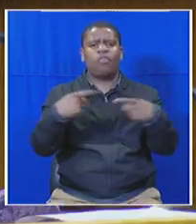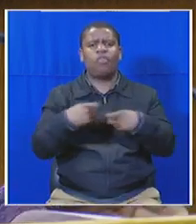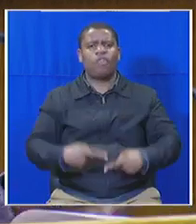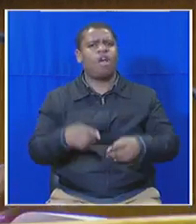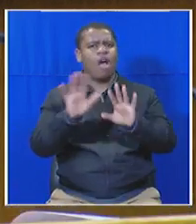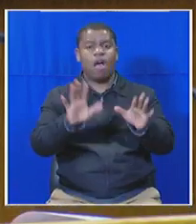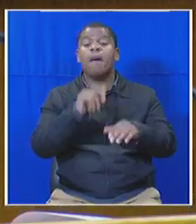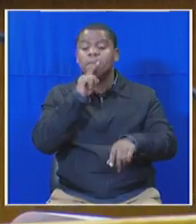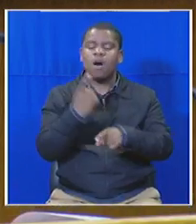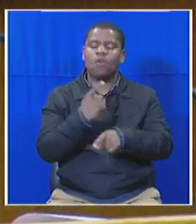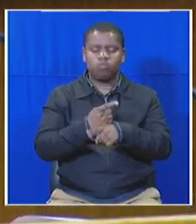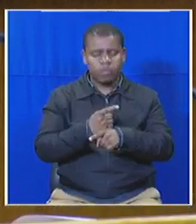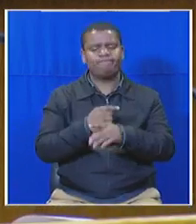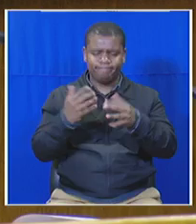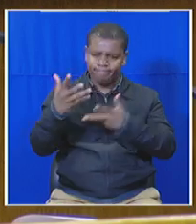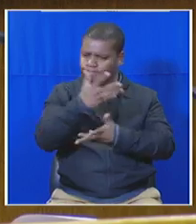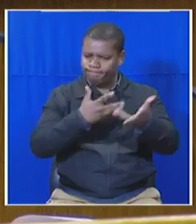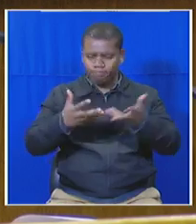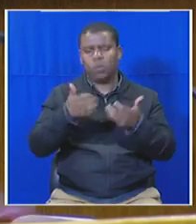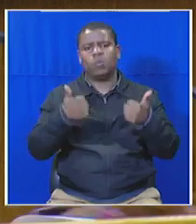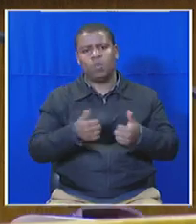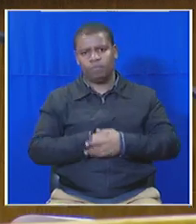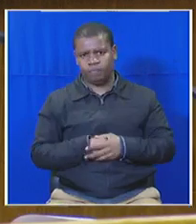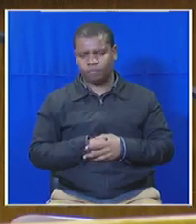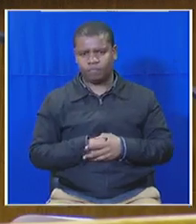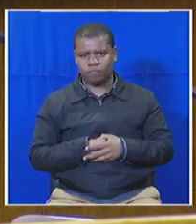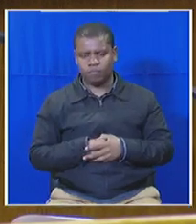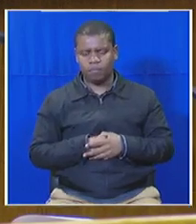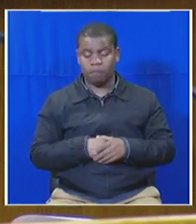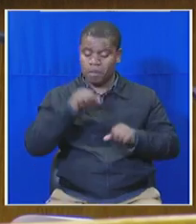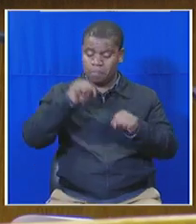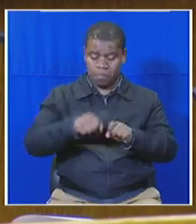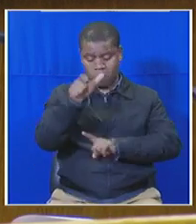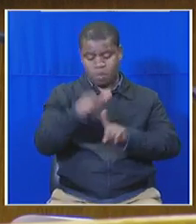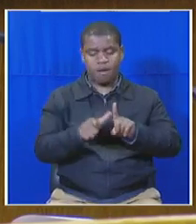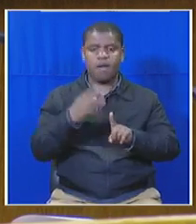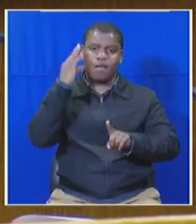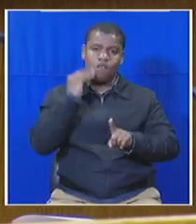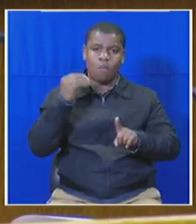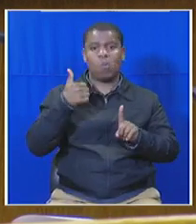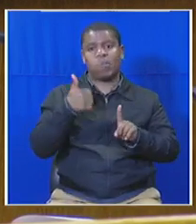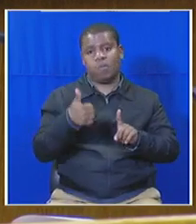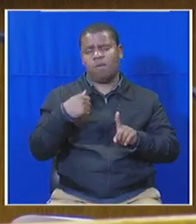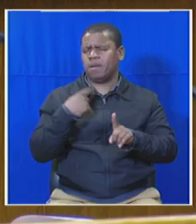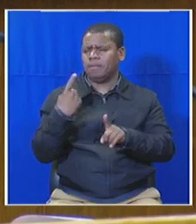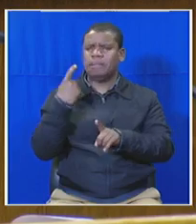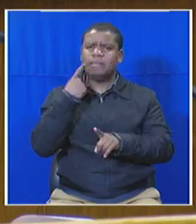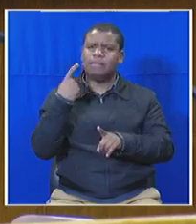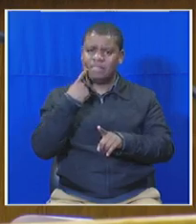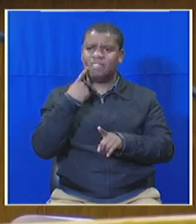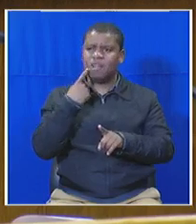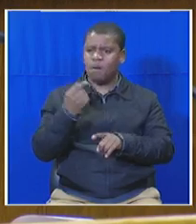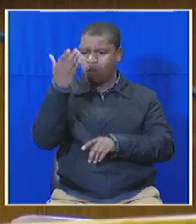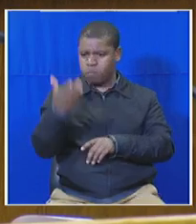party's point of view. From his informed questions, you would easily pick up that he